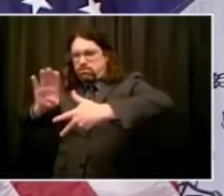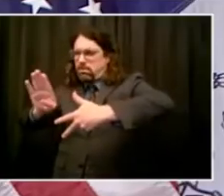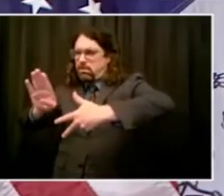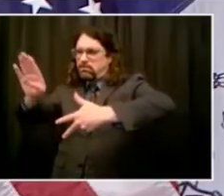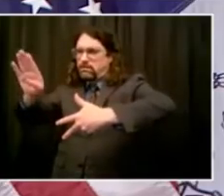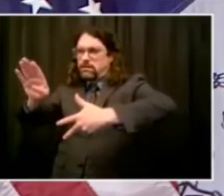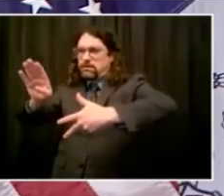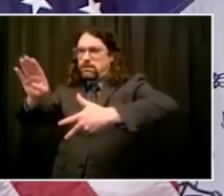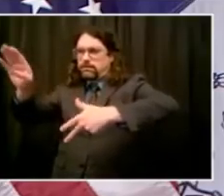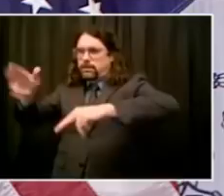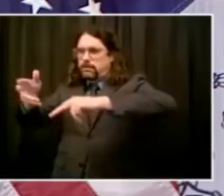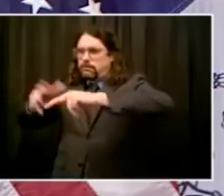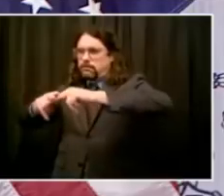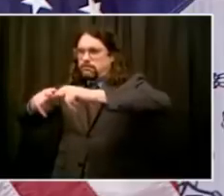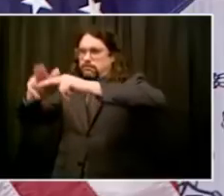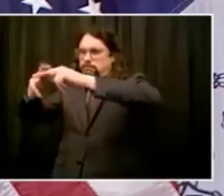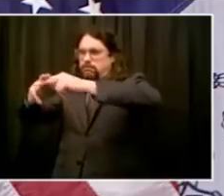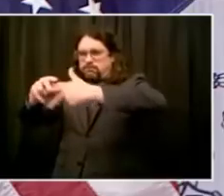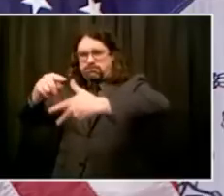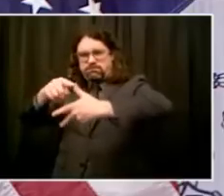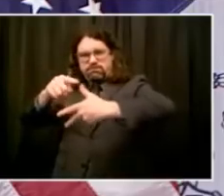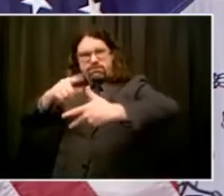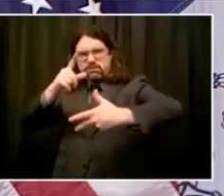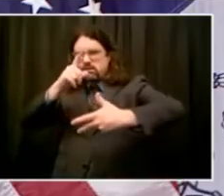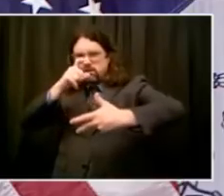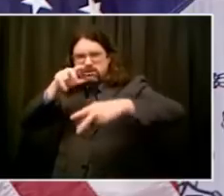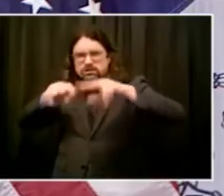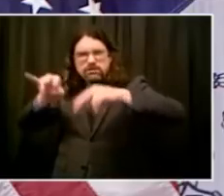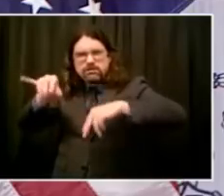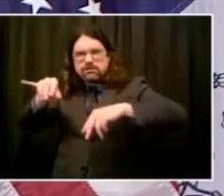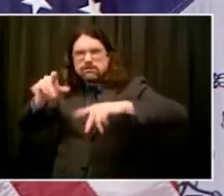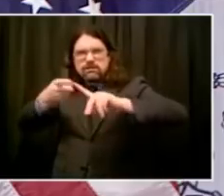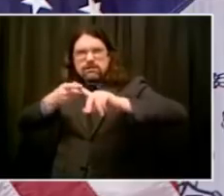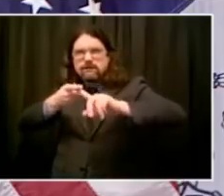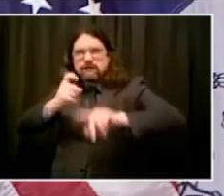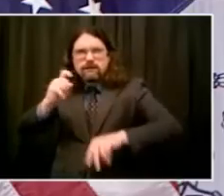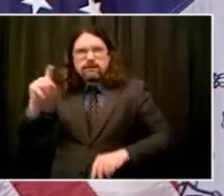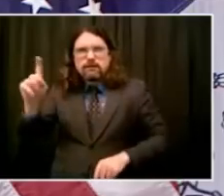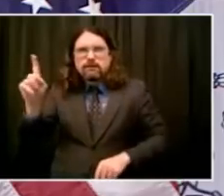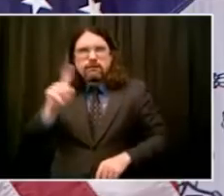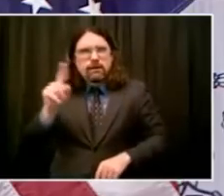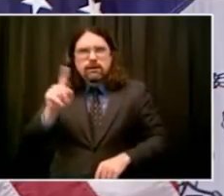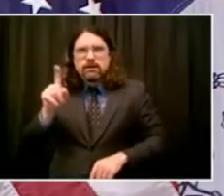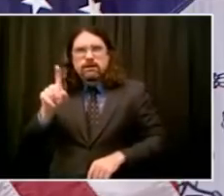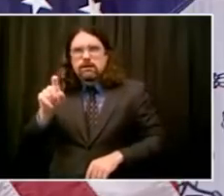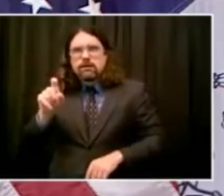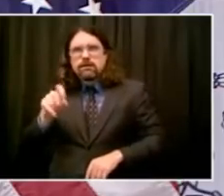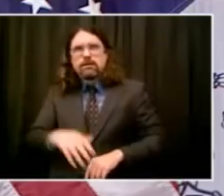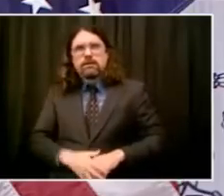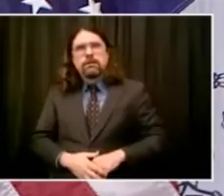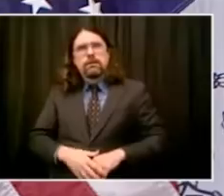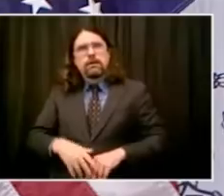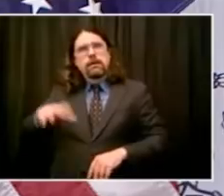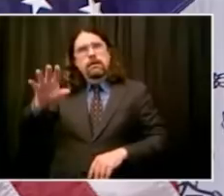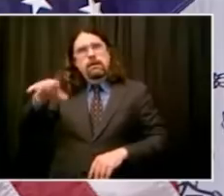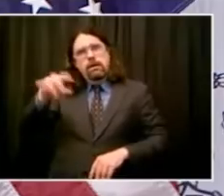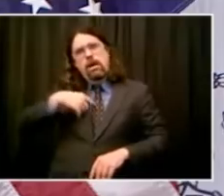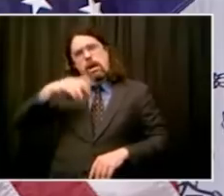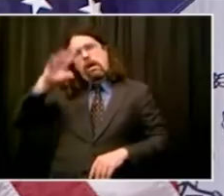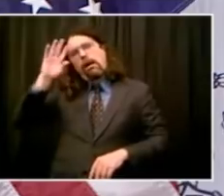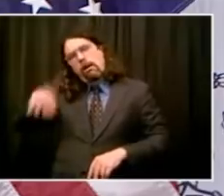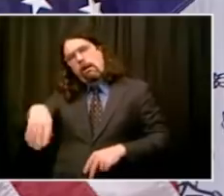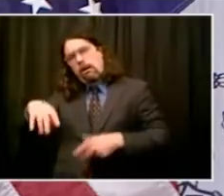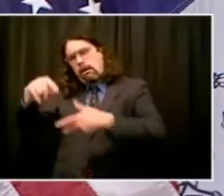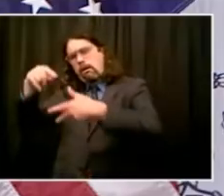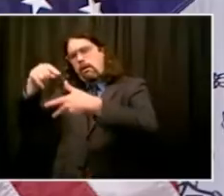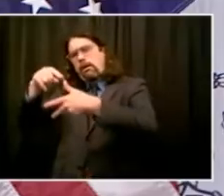month ago, but this is the second consecutive day that we've seen an increase in the number of COVID-related